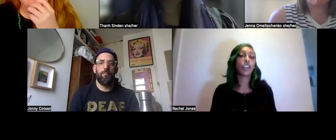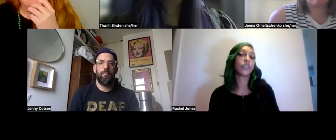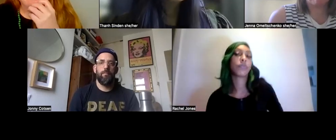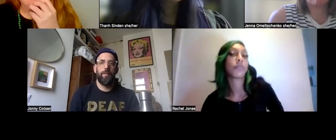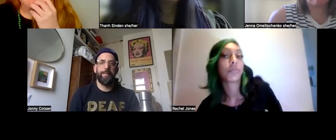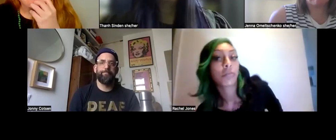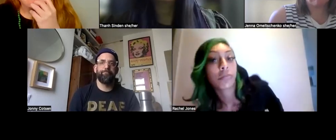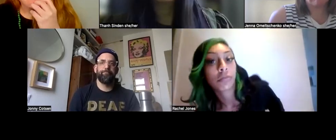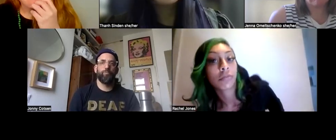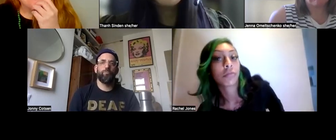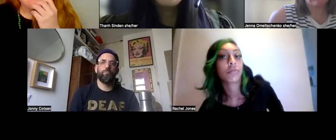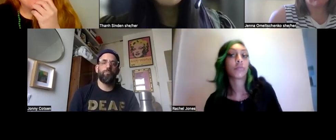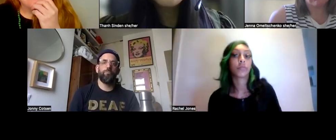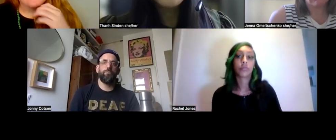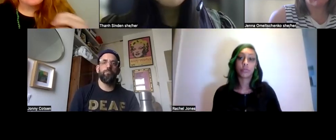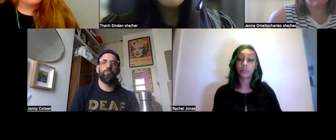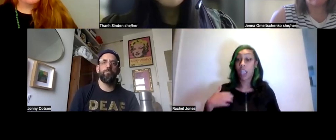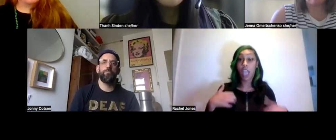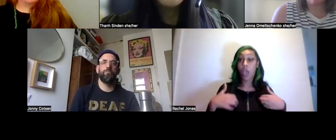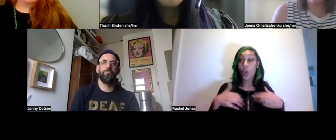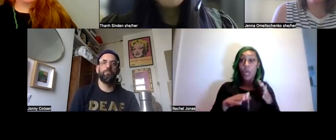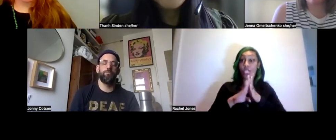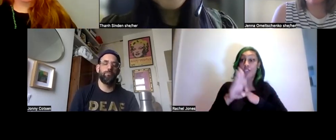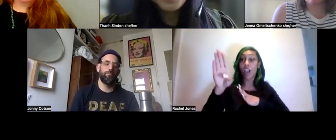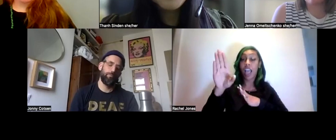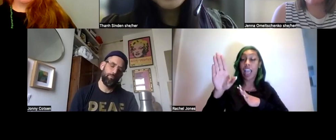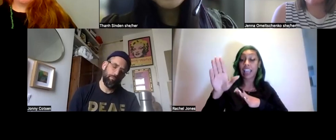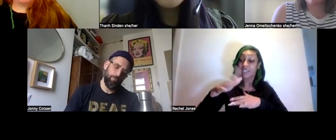I thrived in conditions where actually, you know,